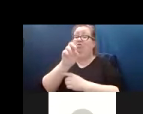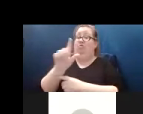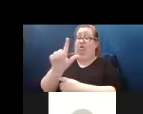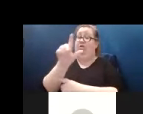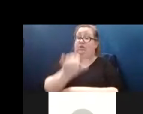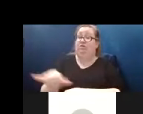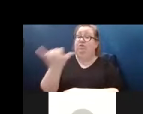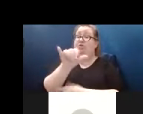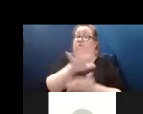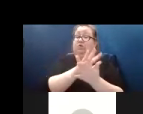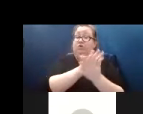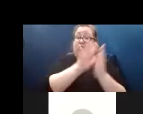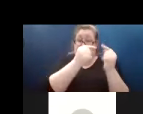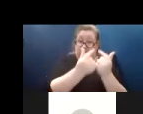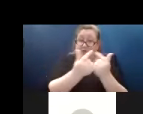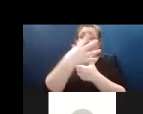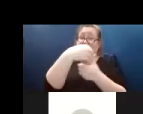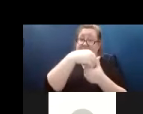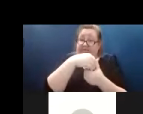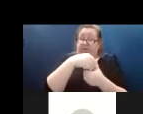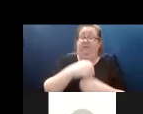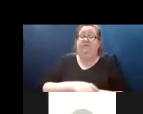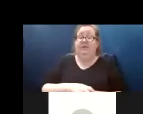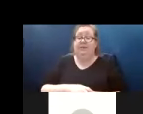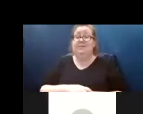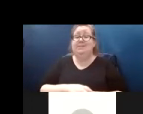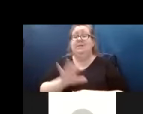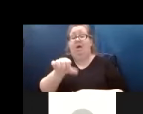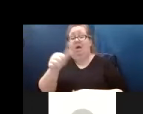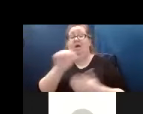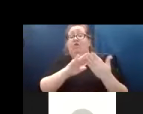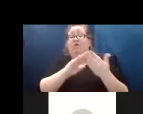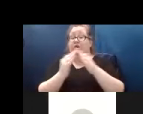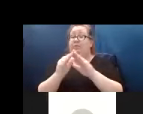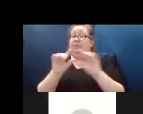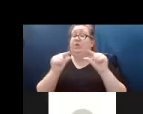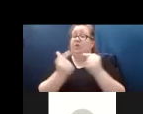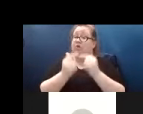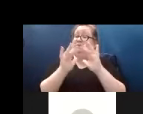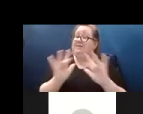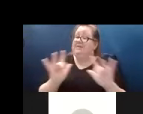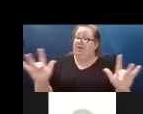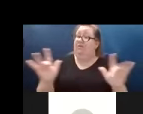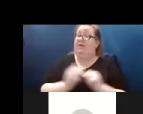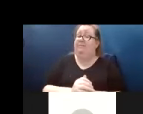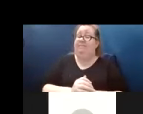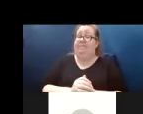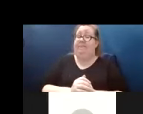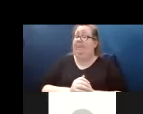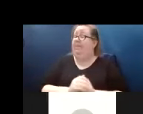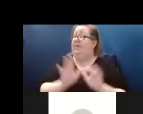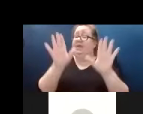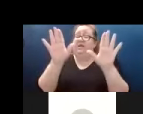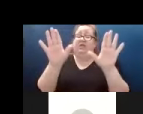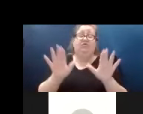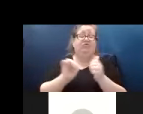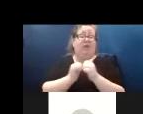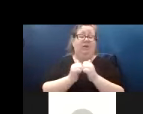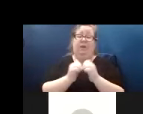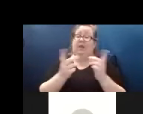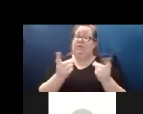School groups can get involved, other community groups, etc. So great way to do it